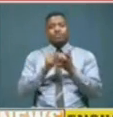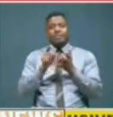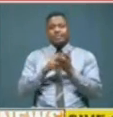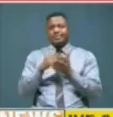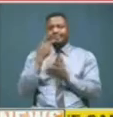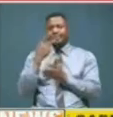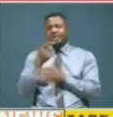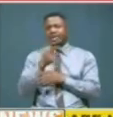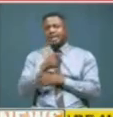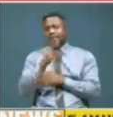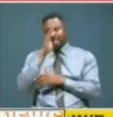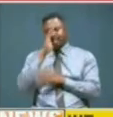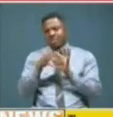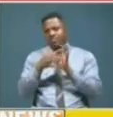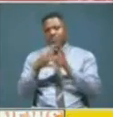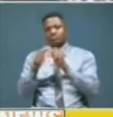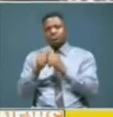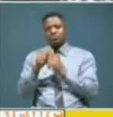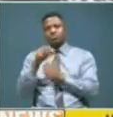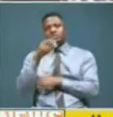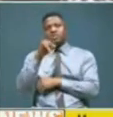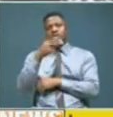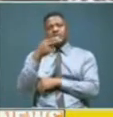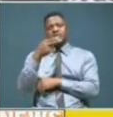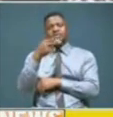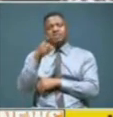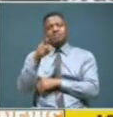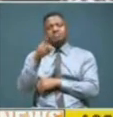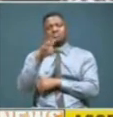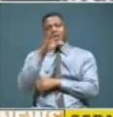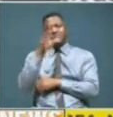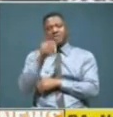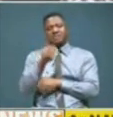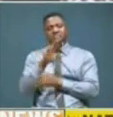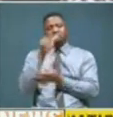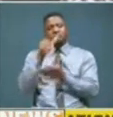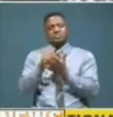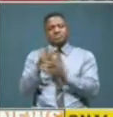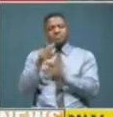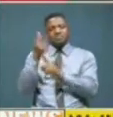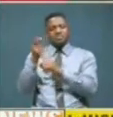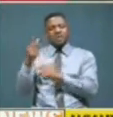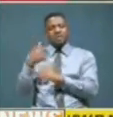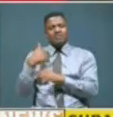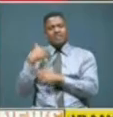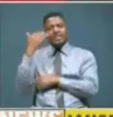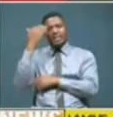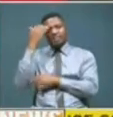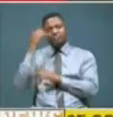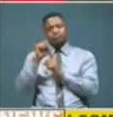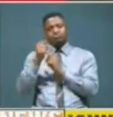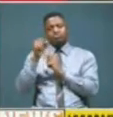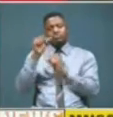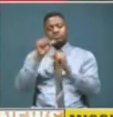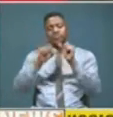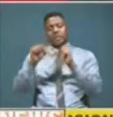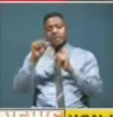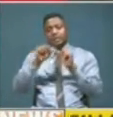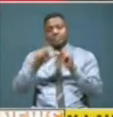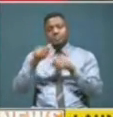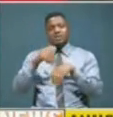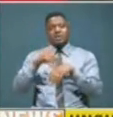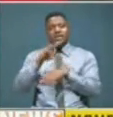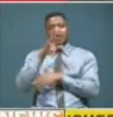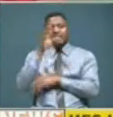Ofeidahun, an affiliate of the J.H. Kobnanketia Africana Center, who is also the head of social sciences at the